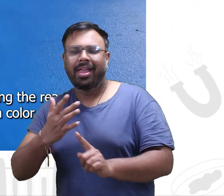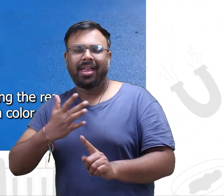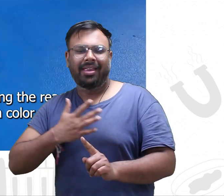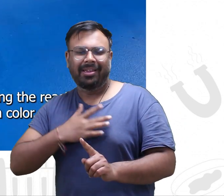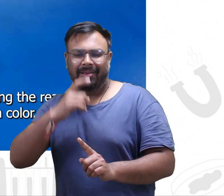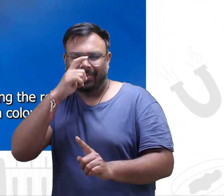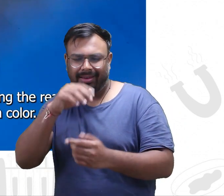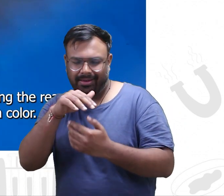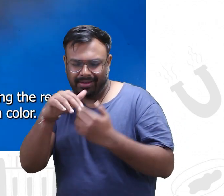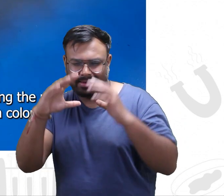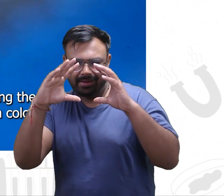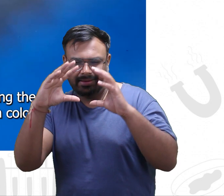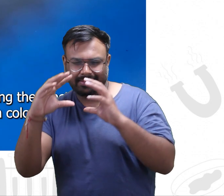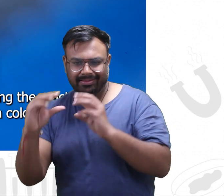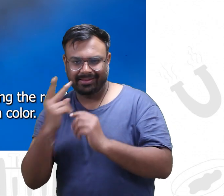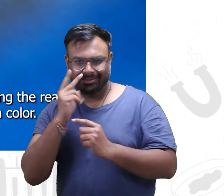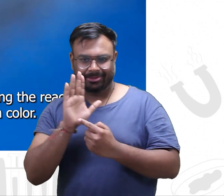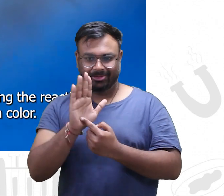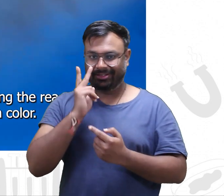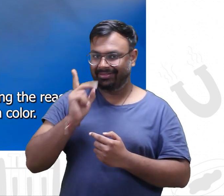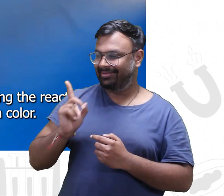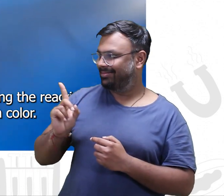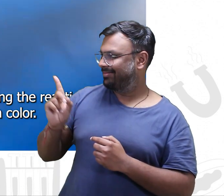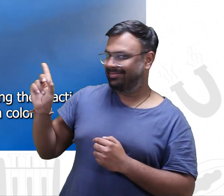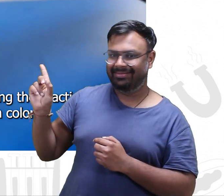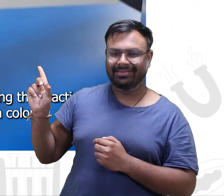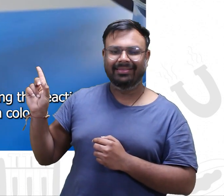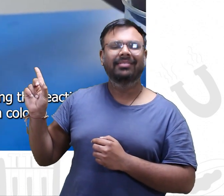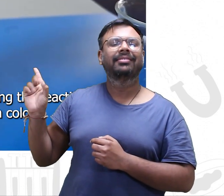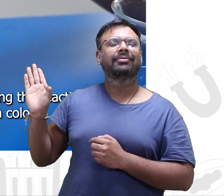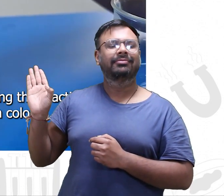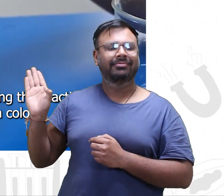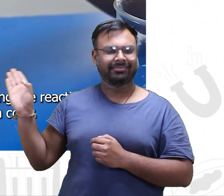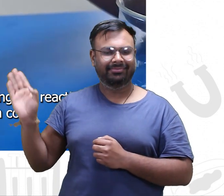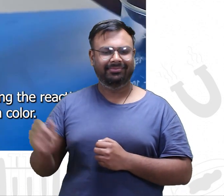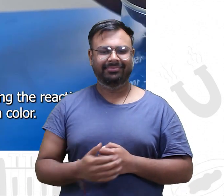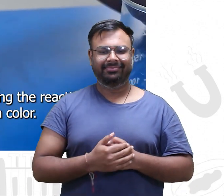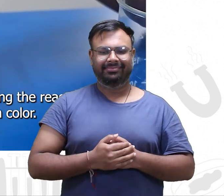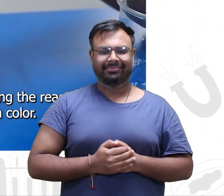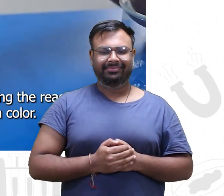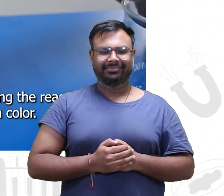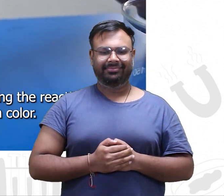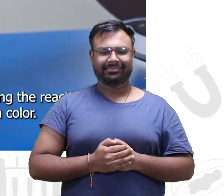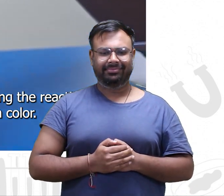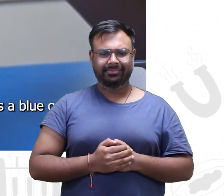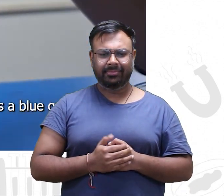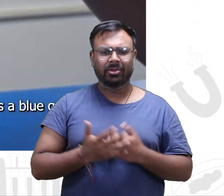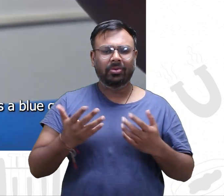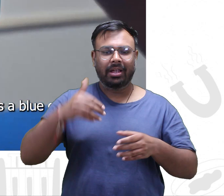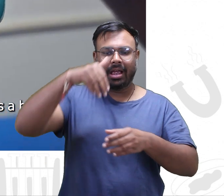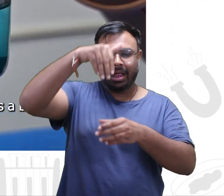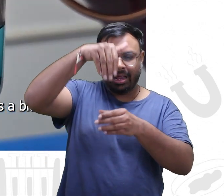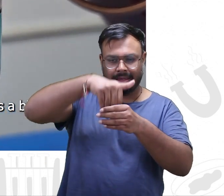oxide, and during the reaction, you will notice the solution slowly turning from black to a blue-green color. This